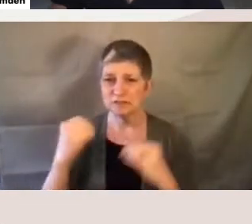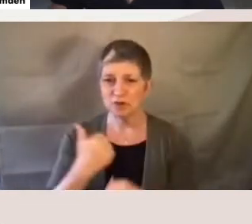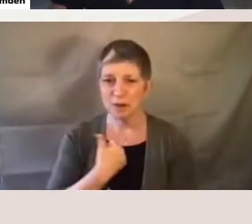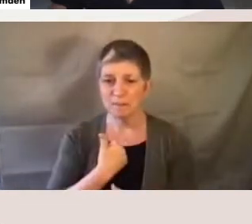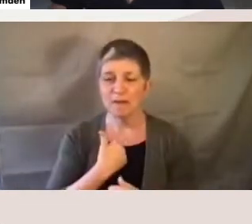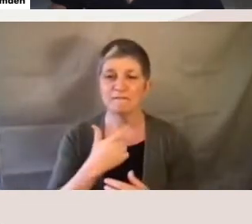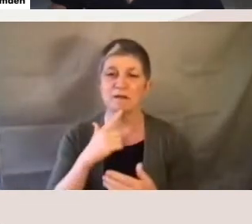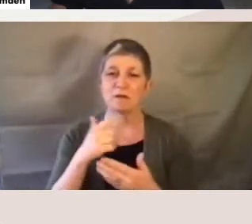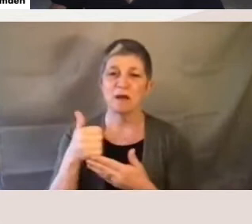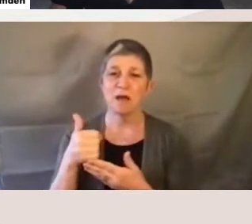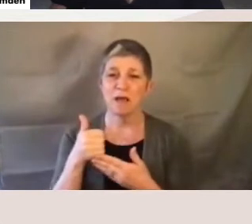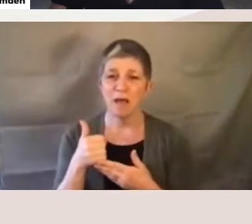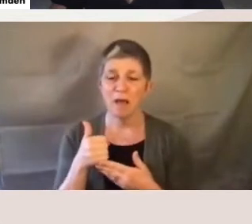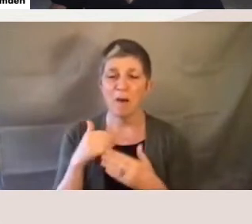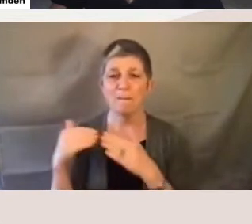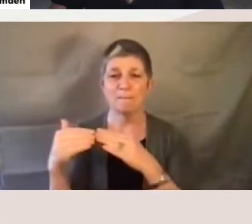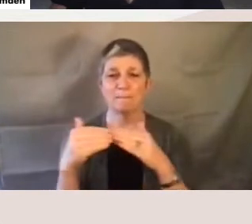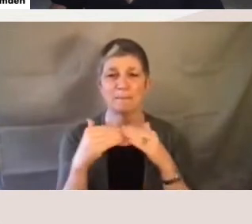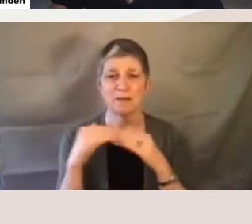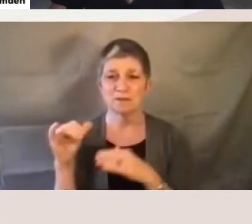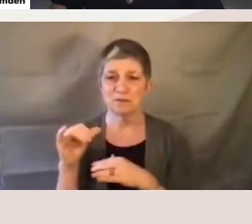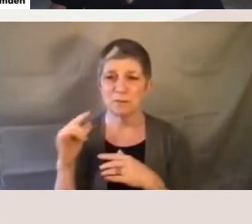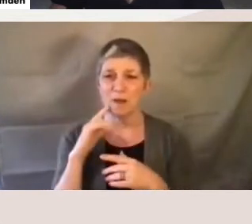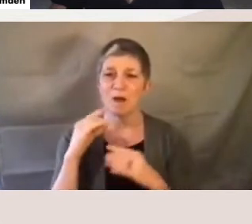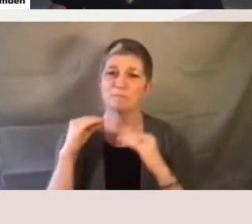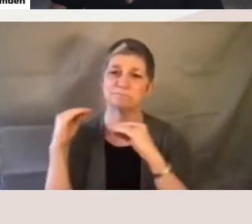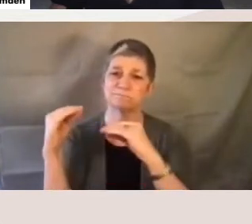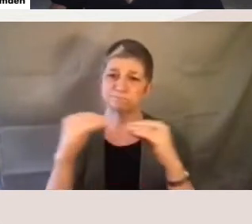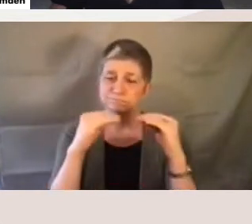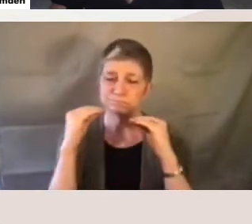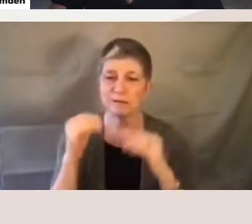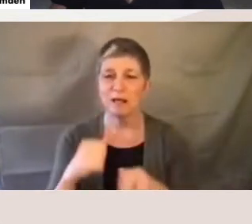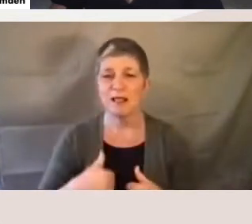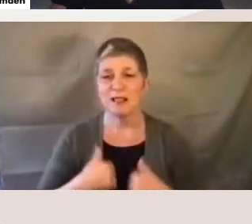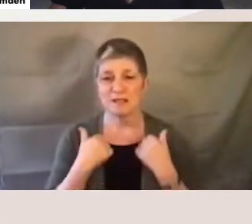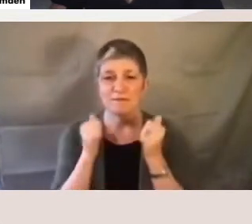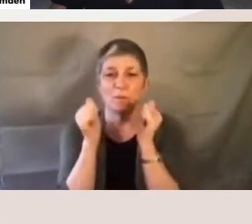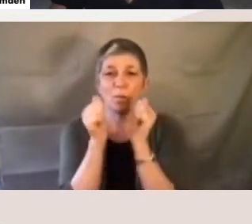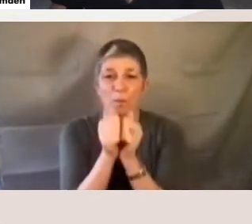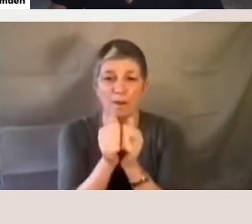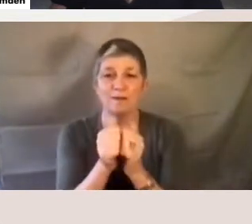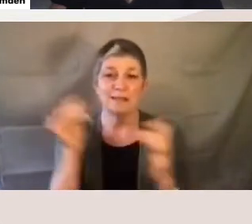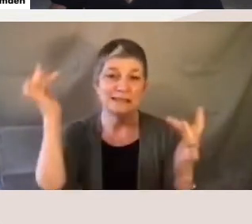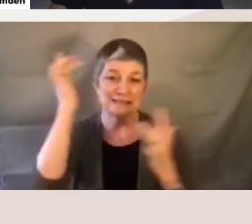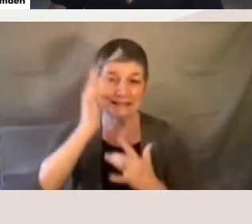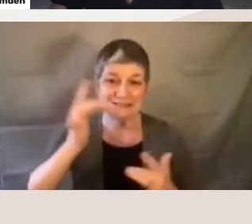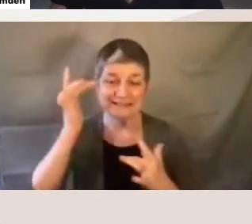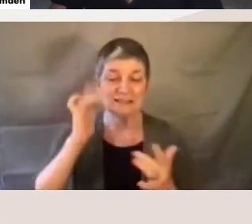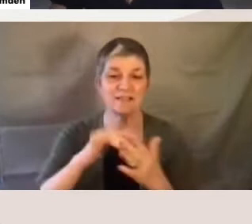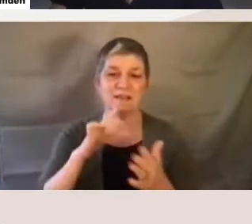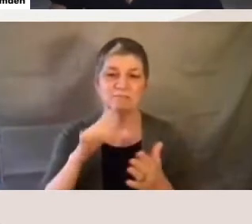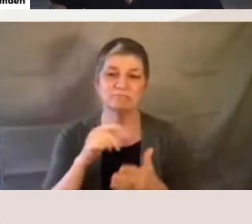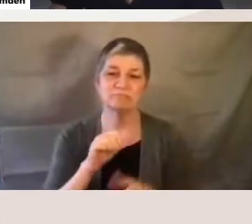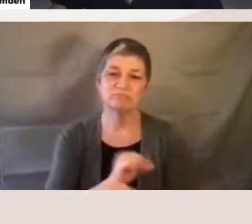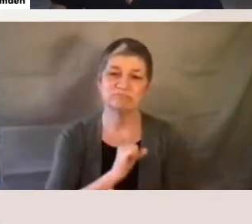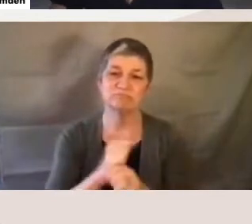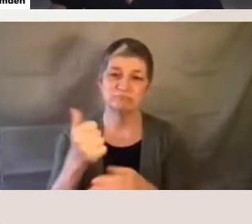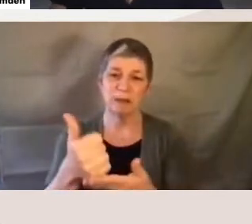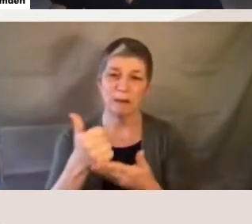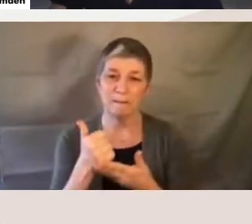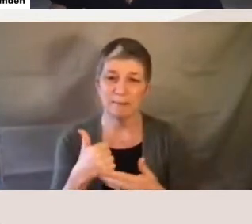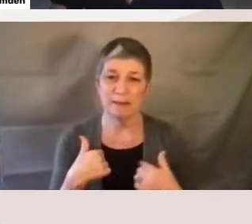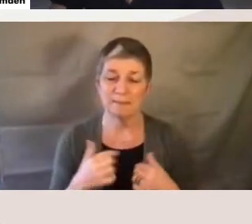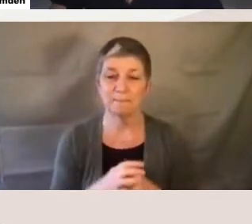my peers as well, teaching them about living with this disease is what's helped me.